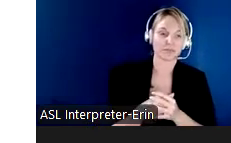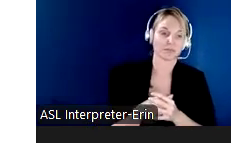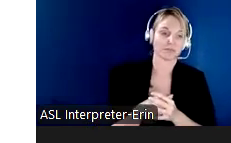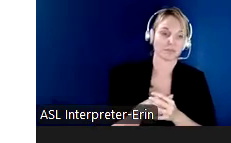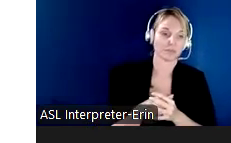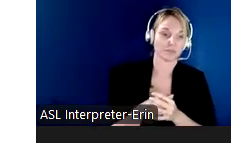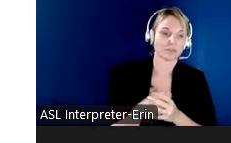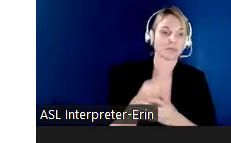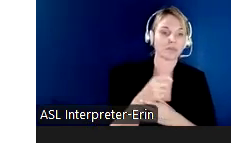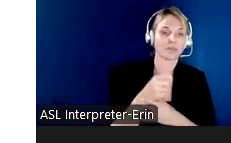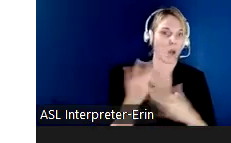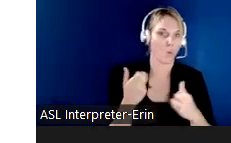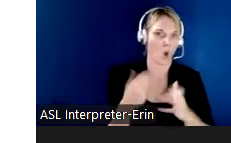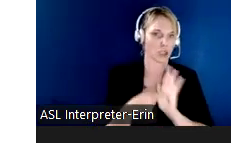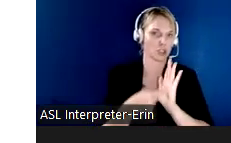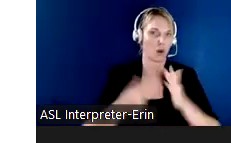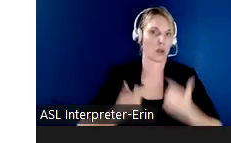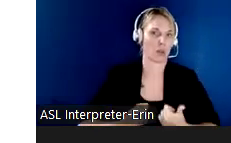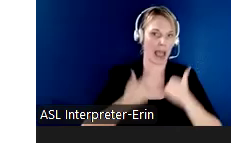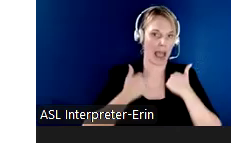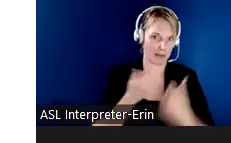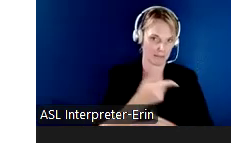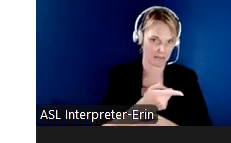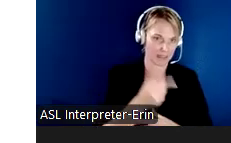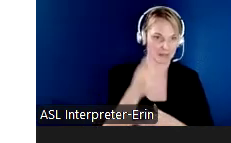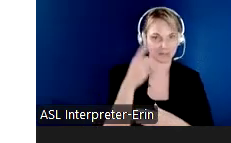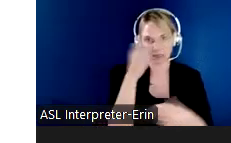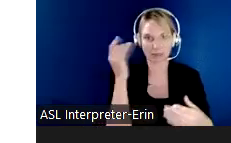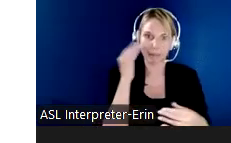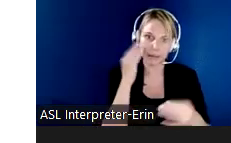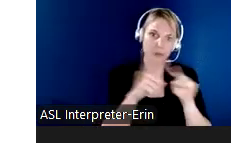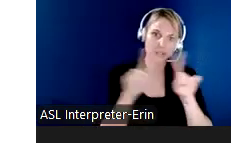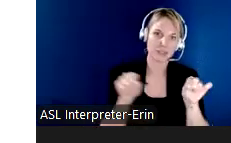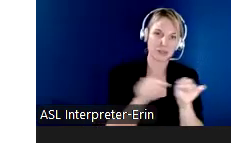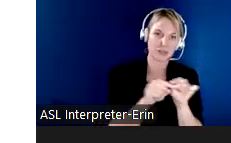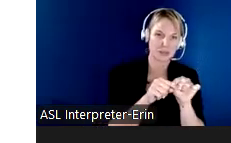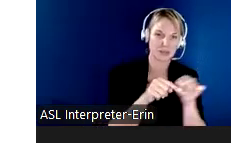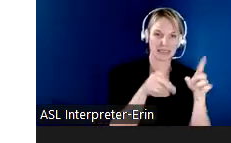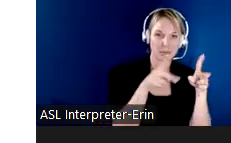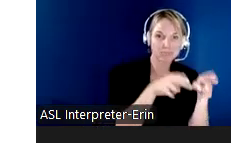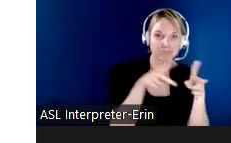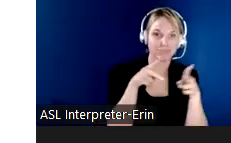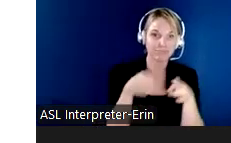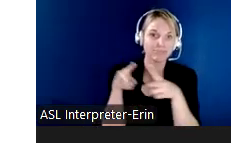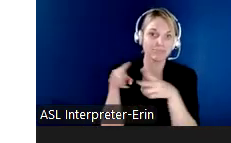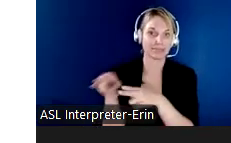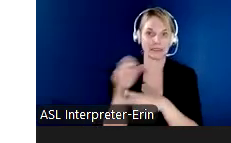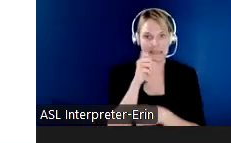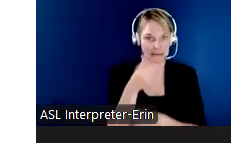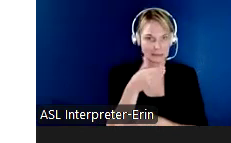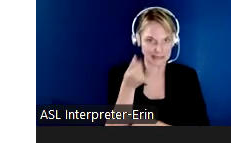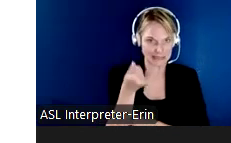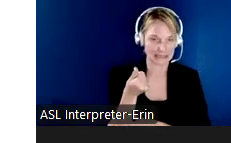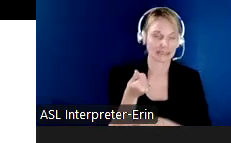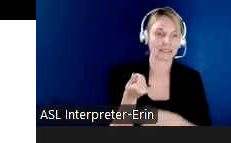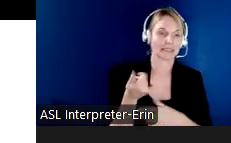this live because I know the screenshots are not the best, so apologies here. So